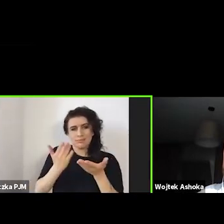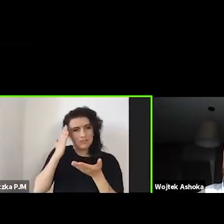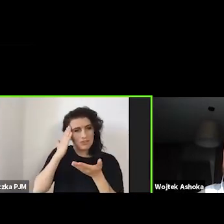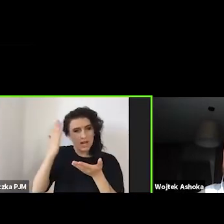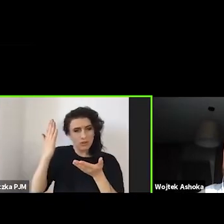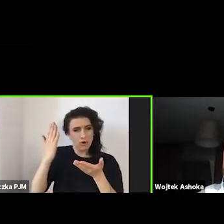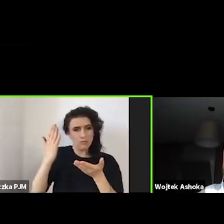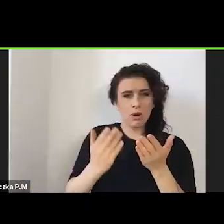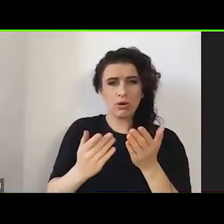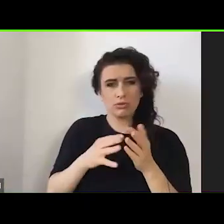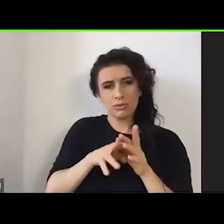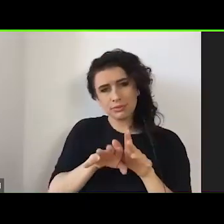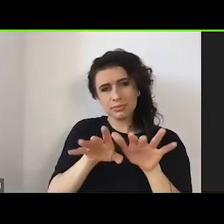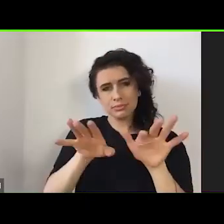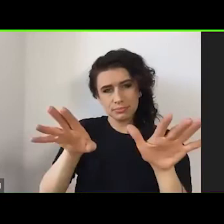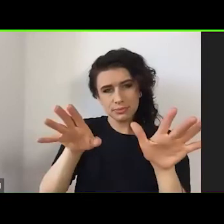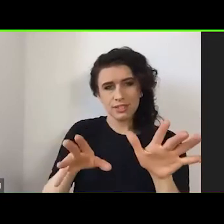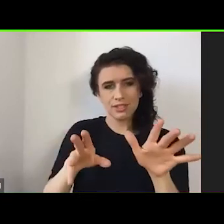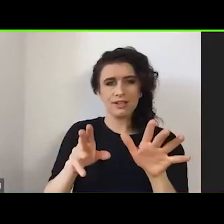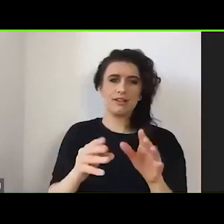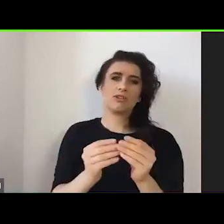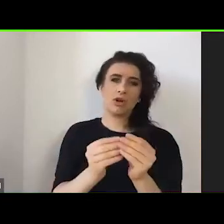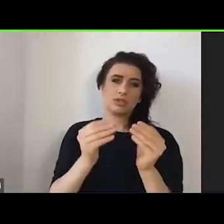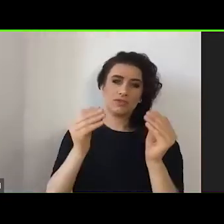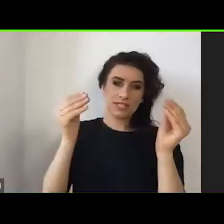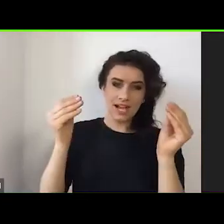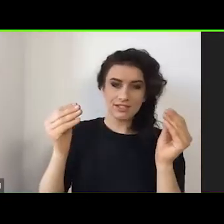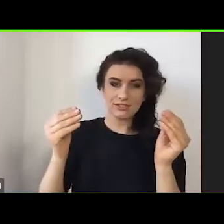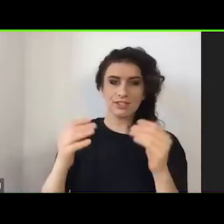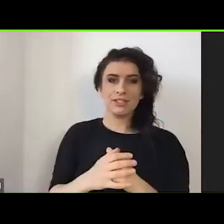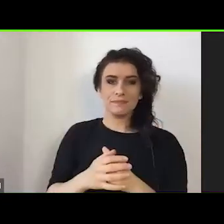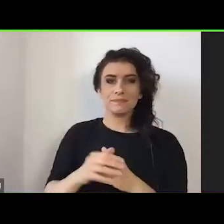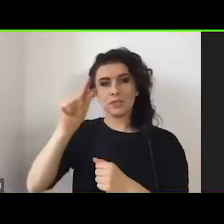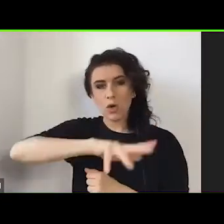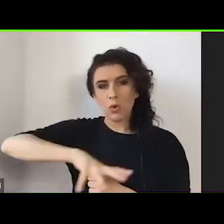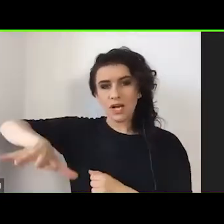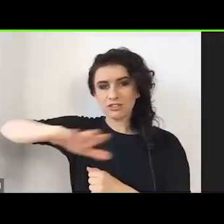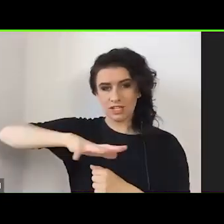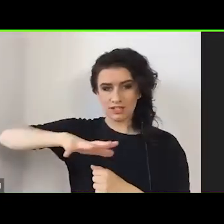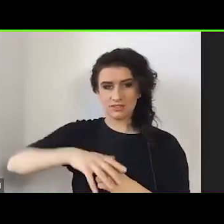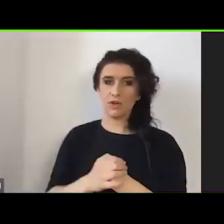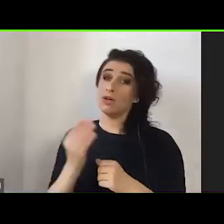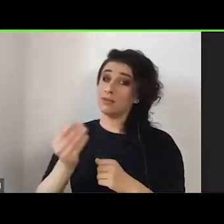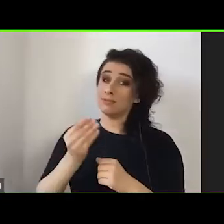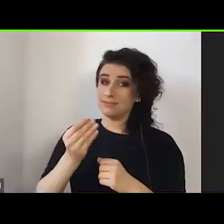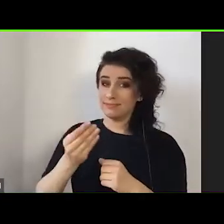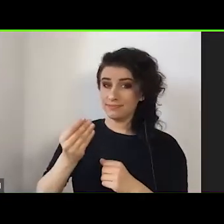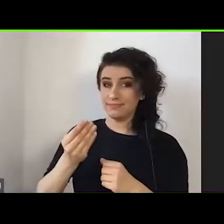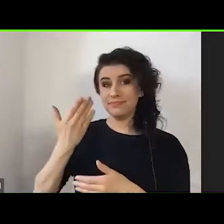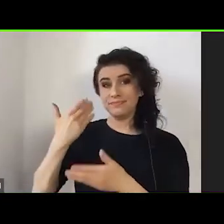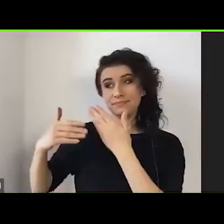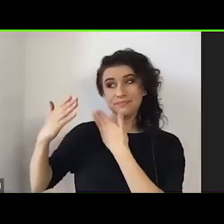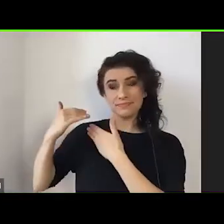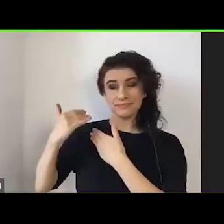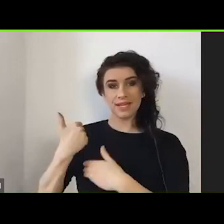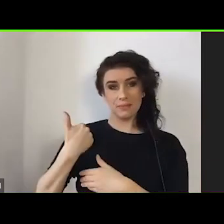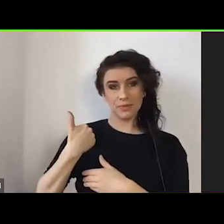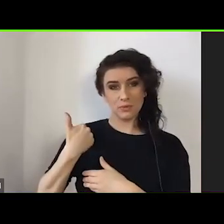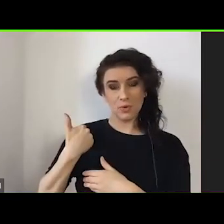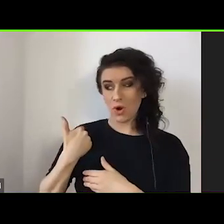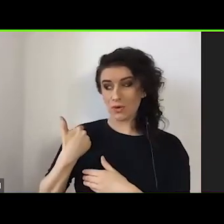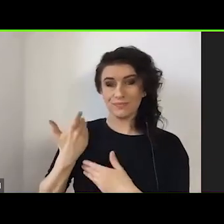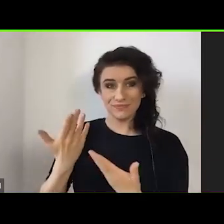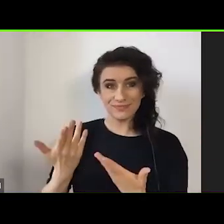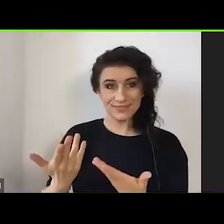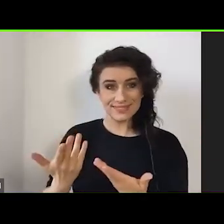was actually not sustainable. But then I decided to turn it into my way